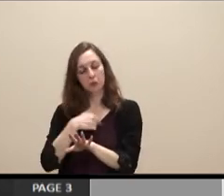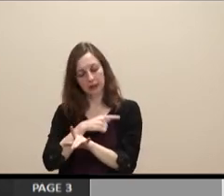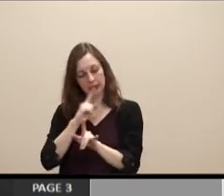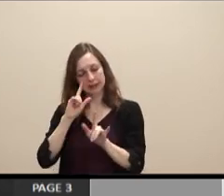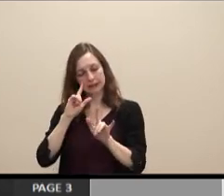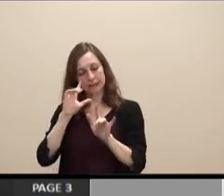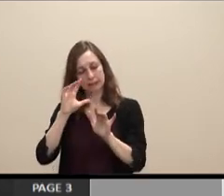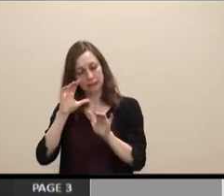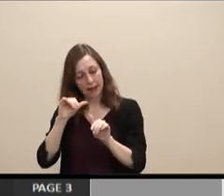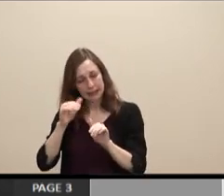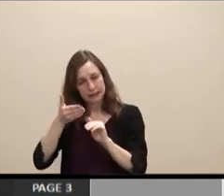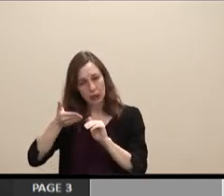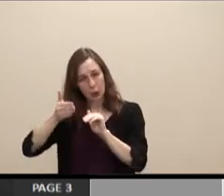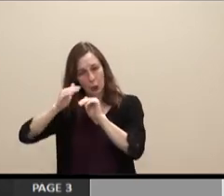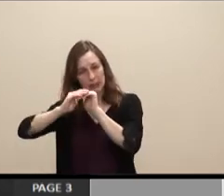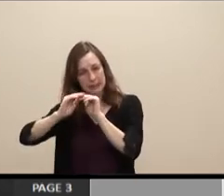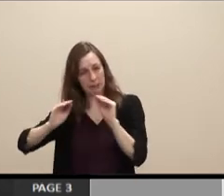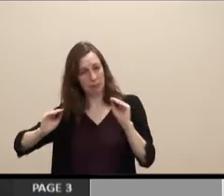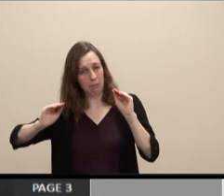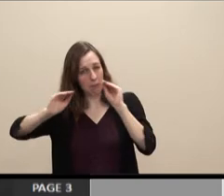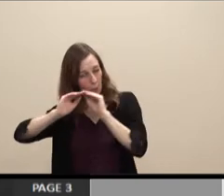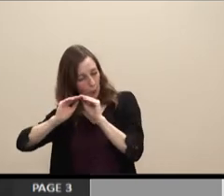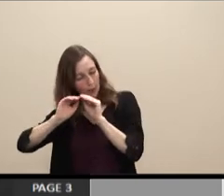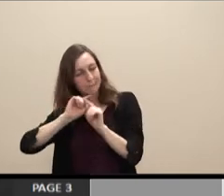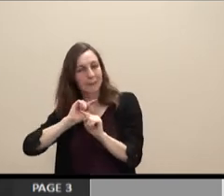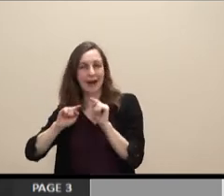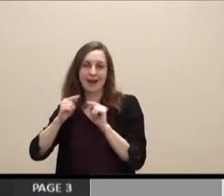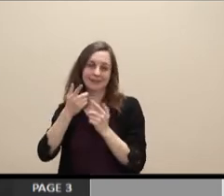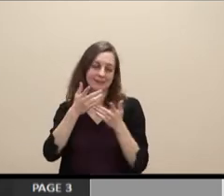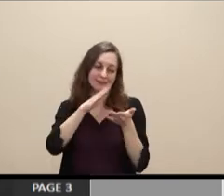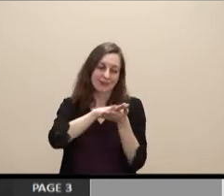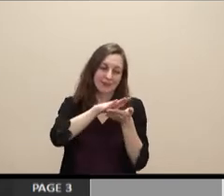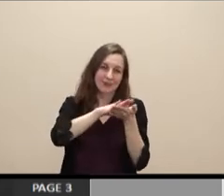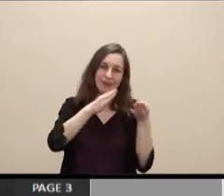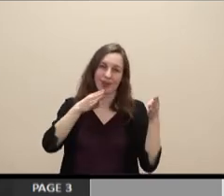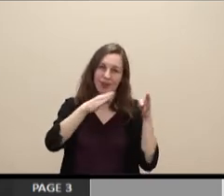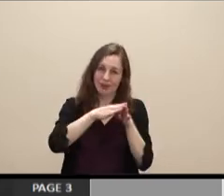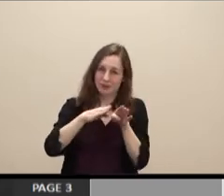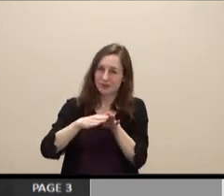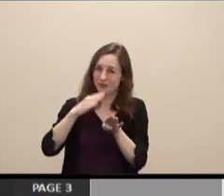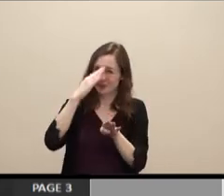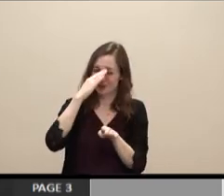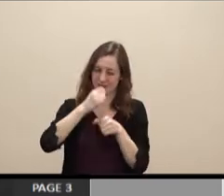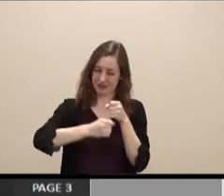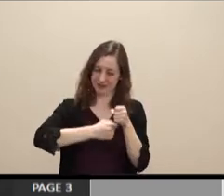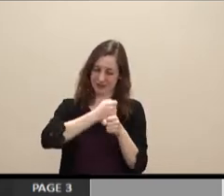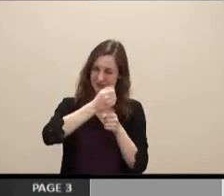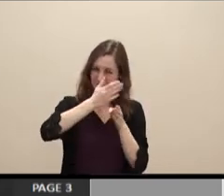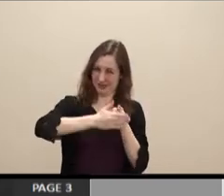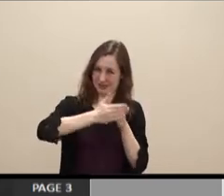them to increase a little bit more, but because of school closures at the end of the year, there was a lot of under